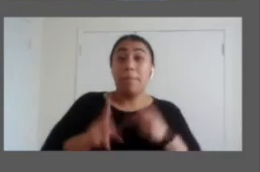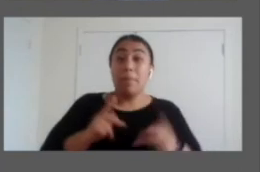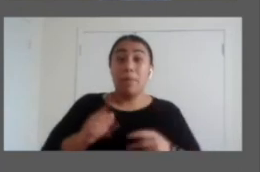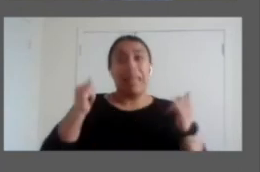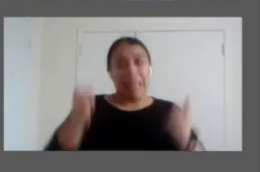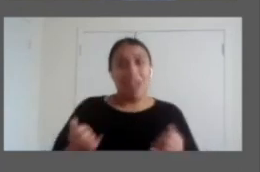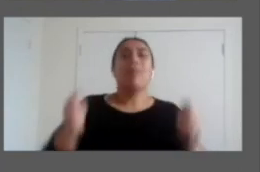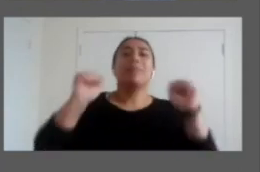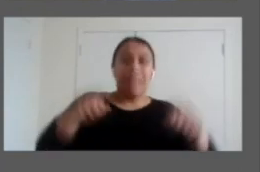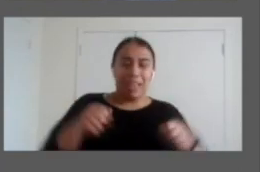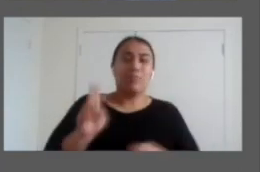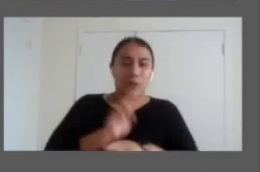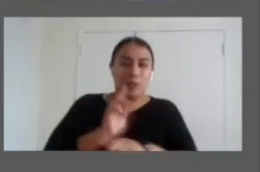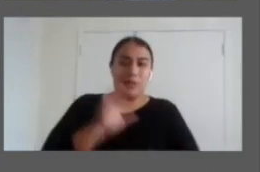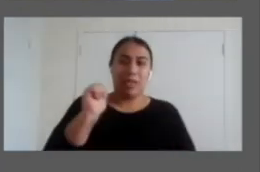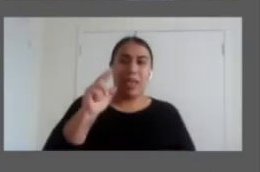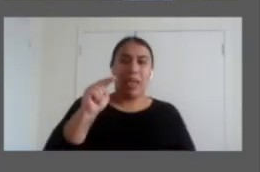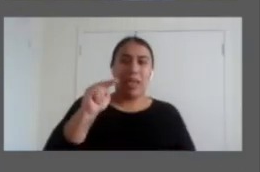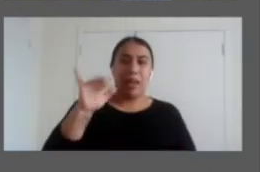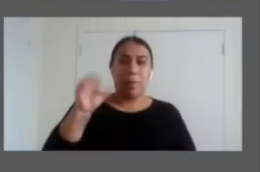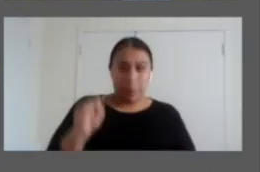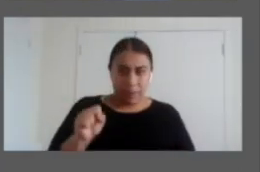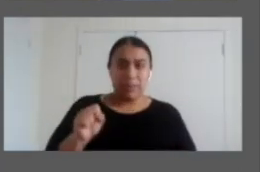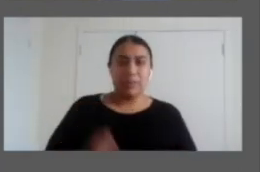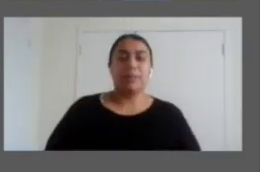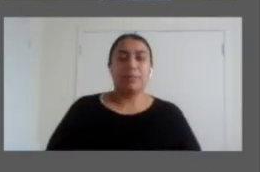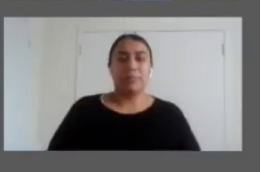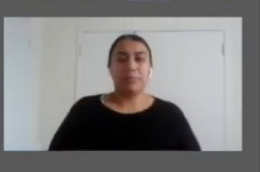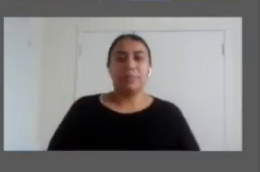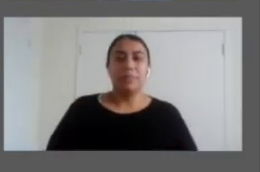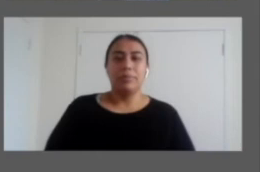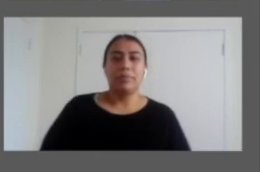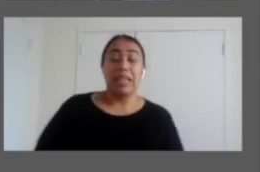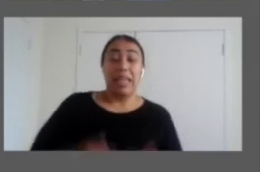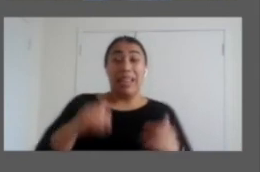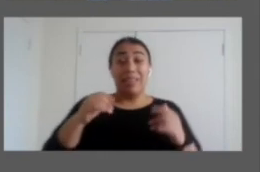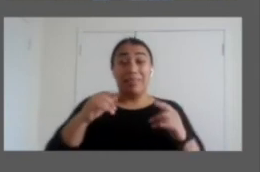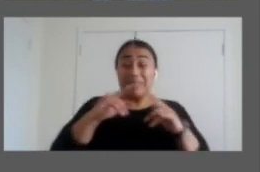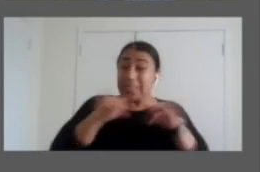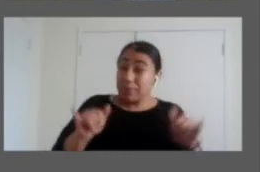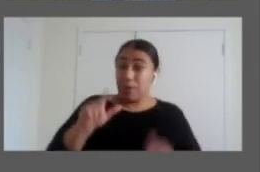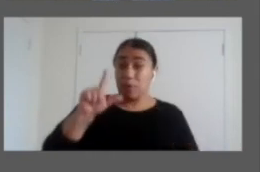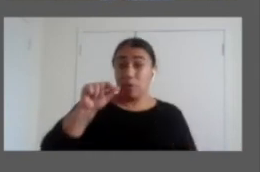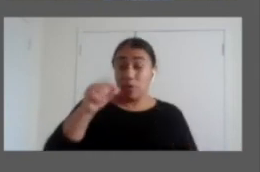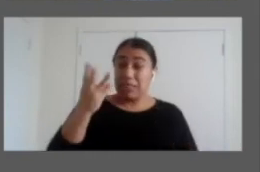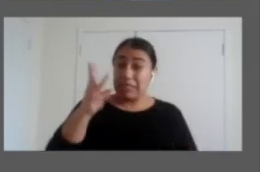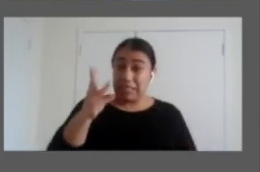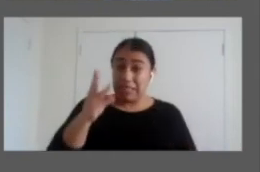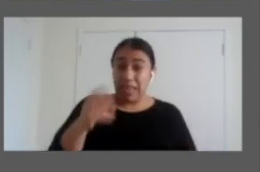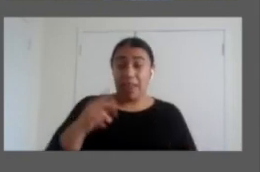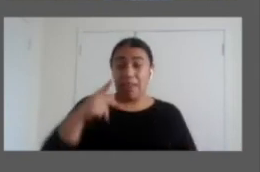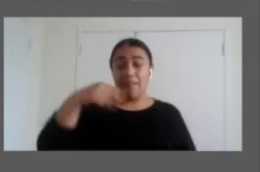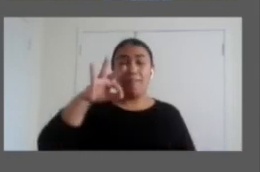On April 13, 2017, a bill to legalize cannabis was introduced to Parliament. It would allow for national use